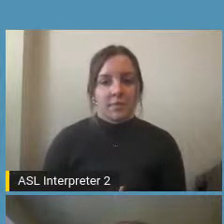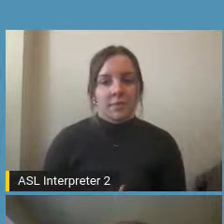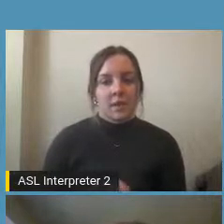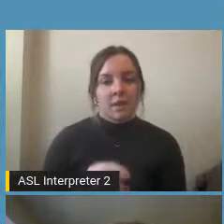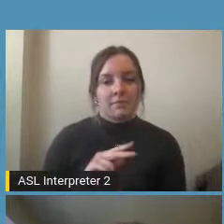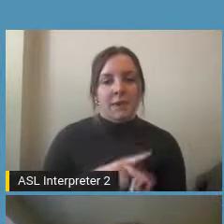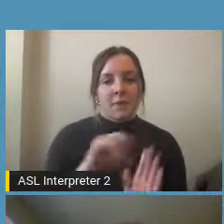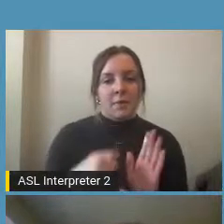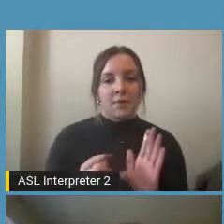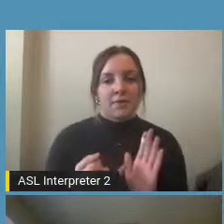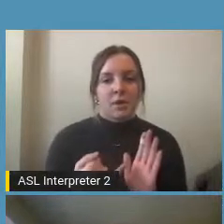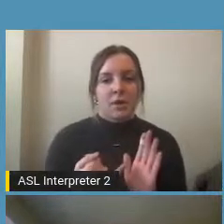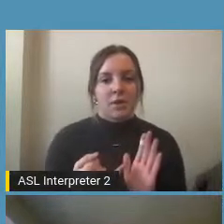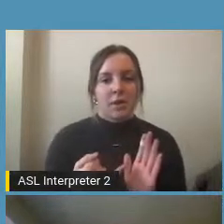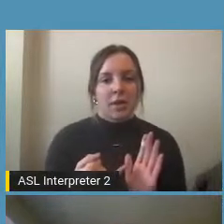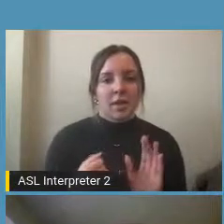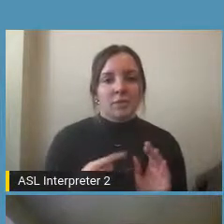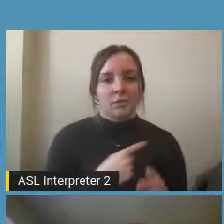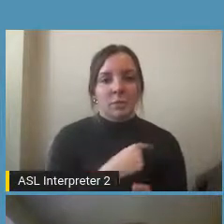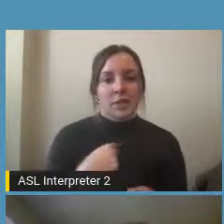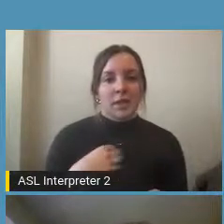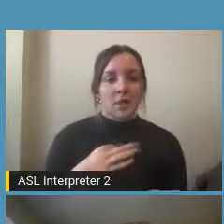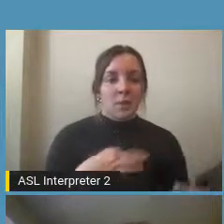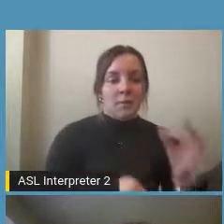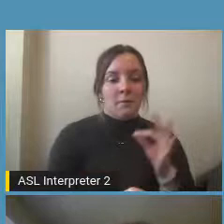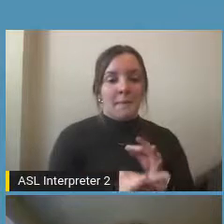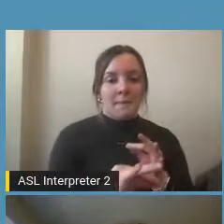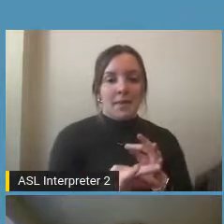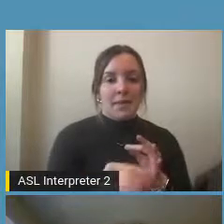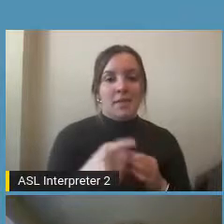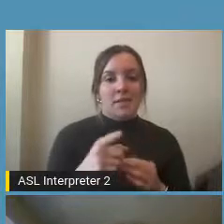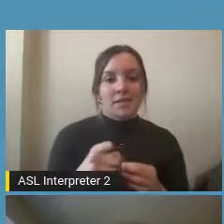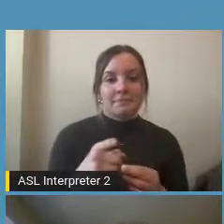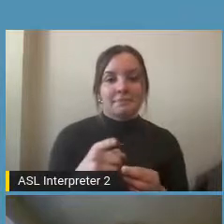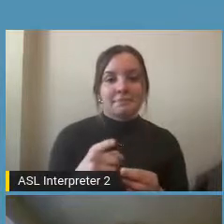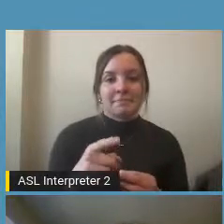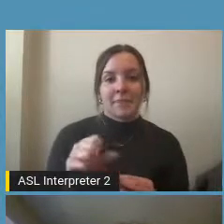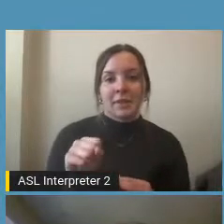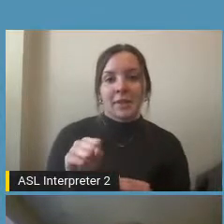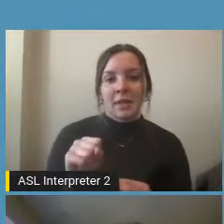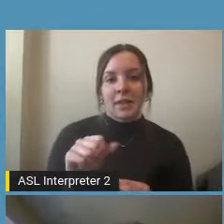to restore and make a replacement of this Assyrian relief.